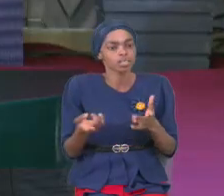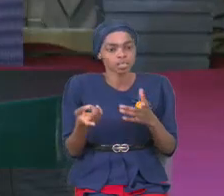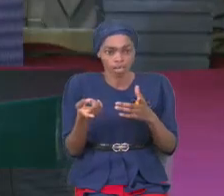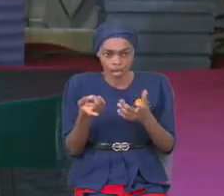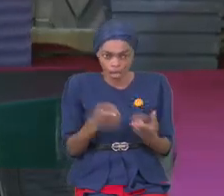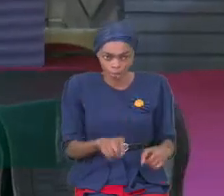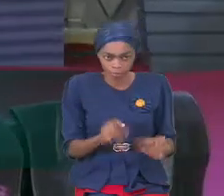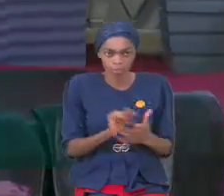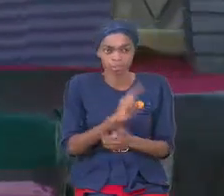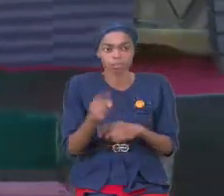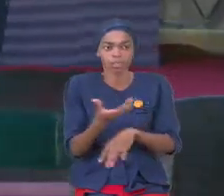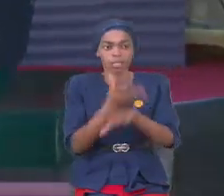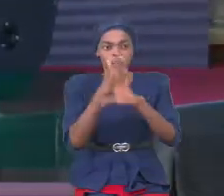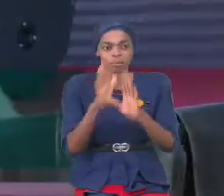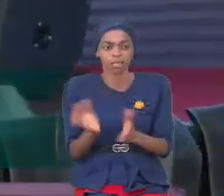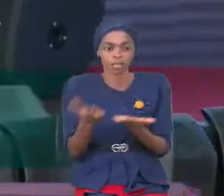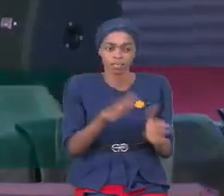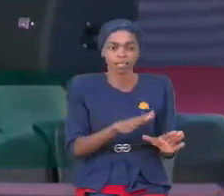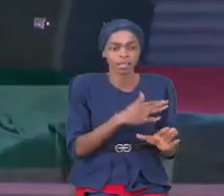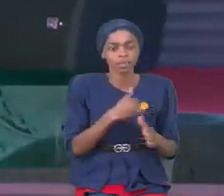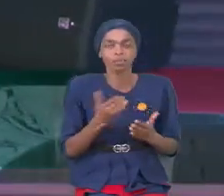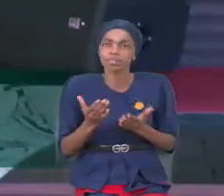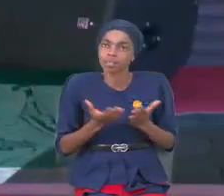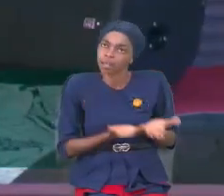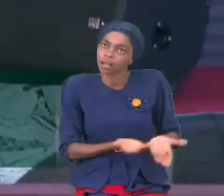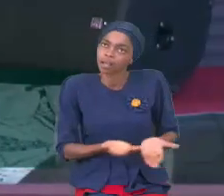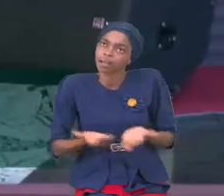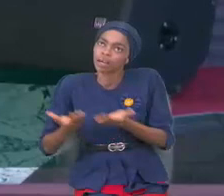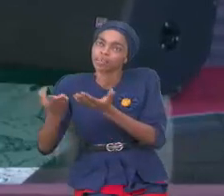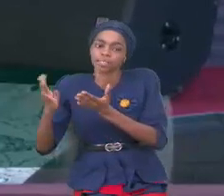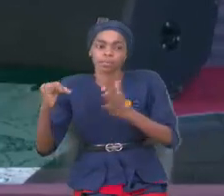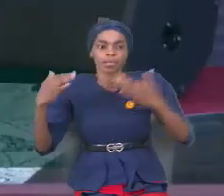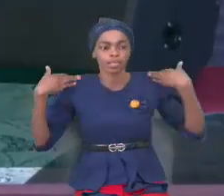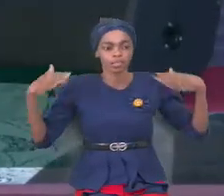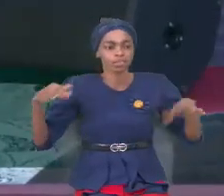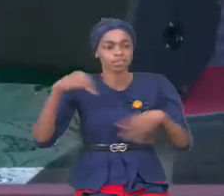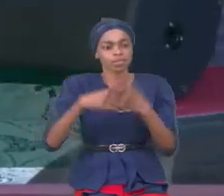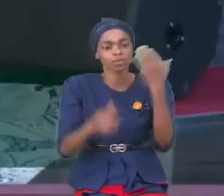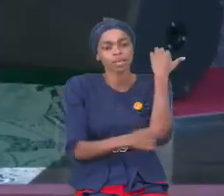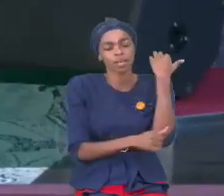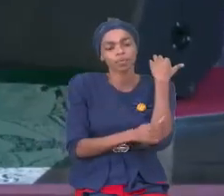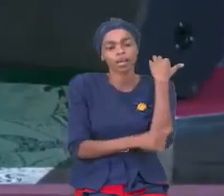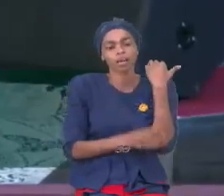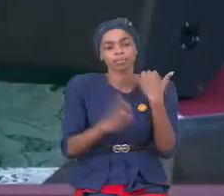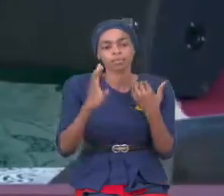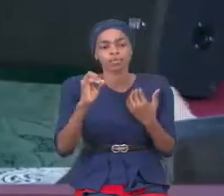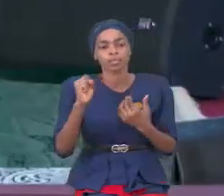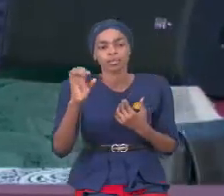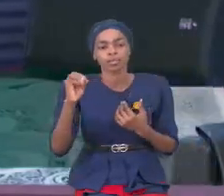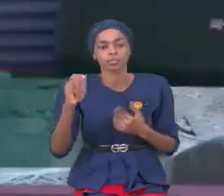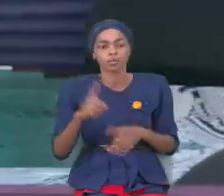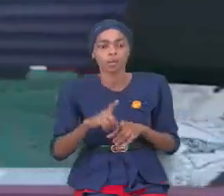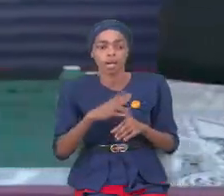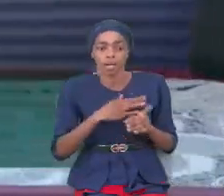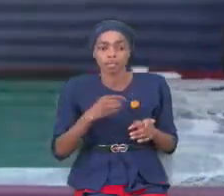Abraham's bosom, and the rich man also died. Do they die? Yes, they do. The poor